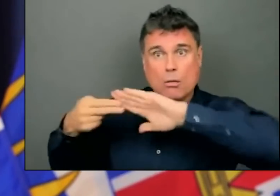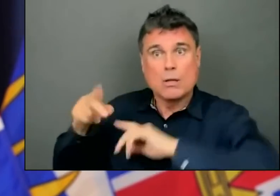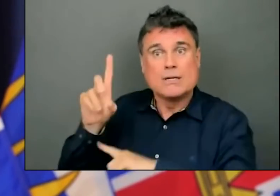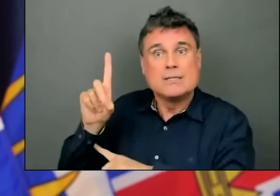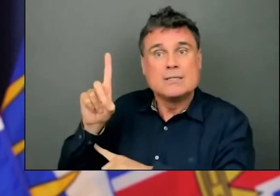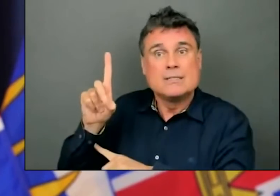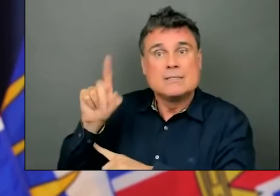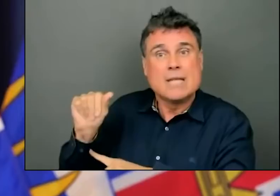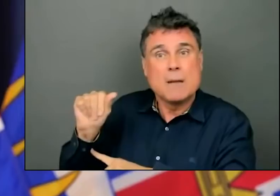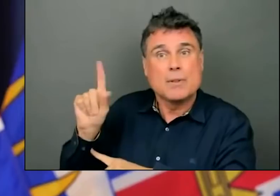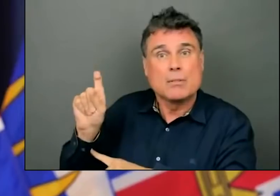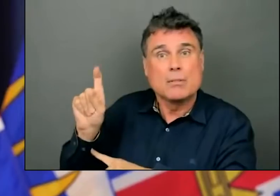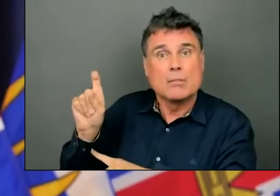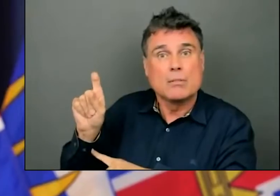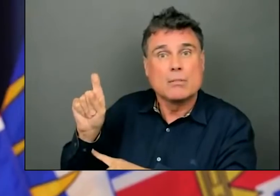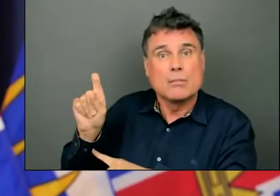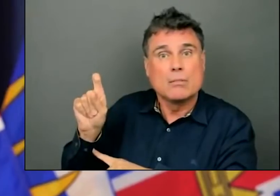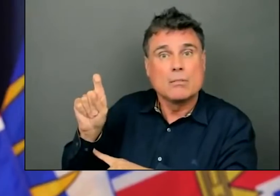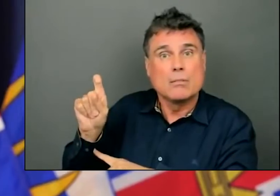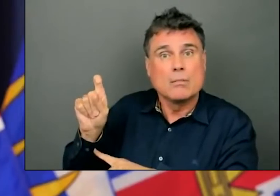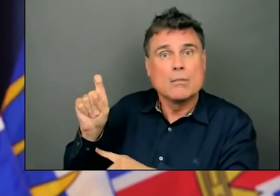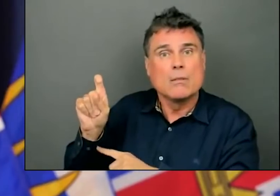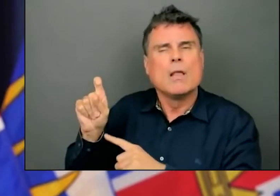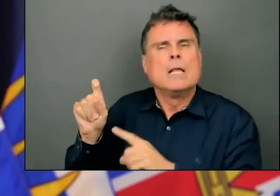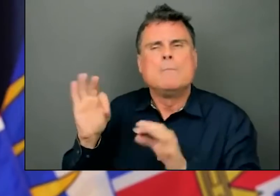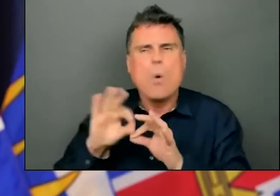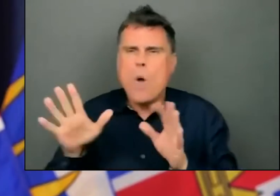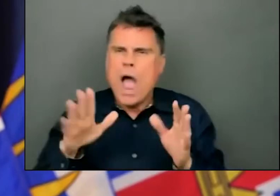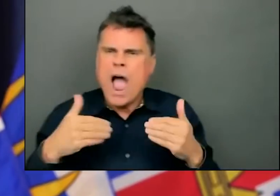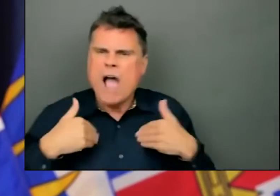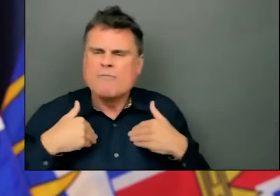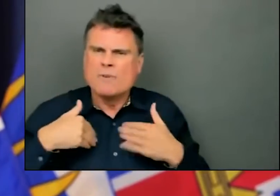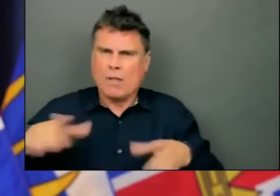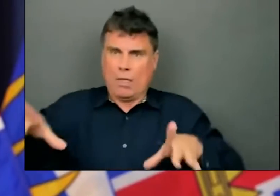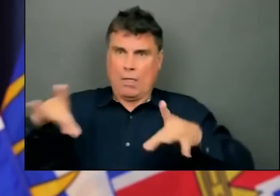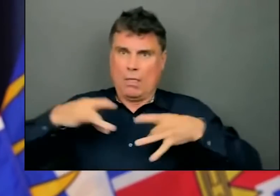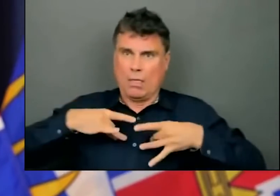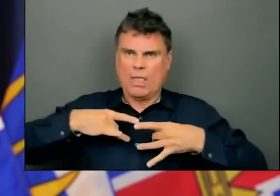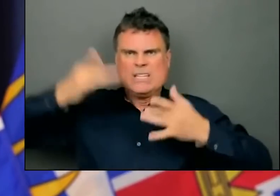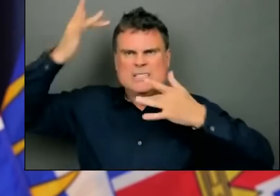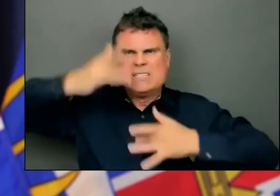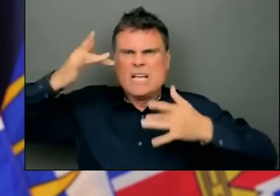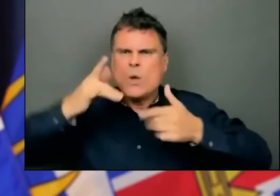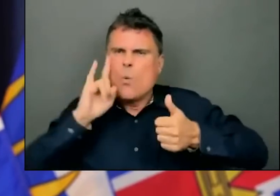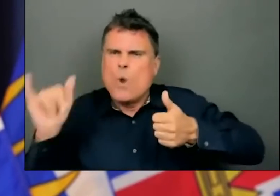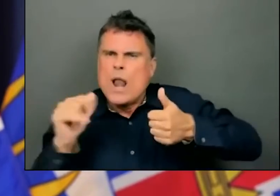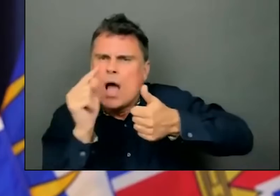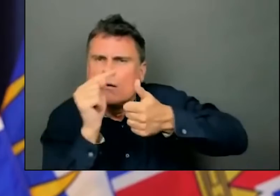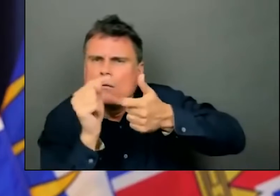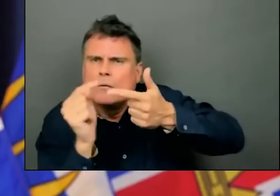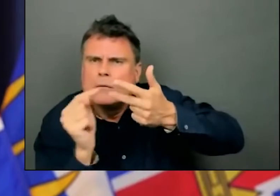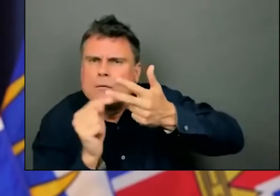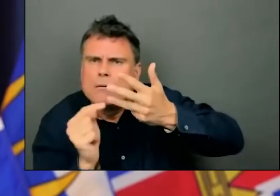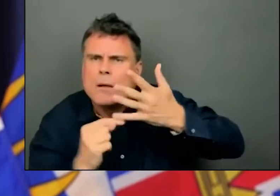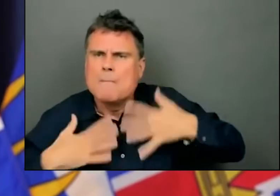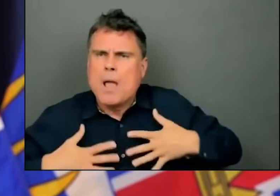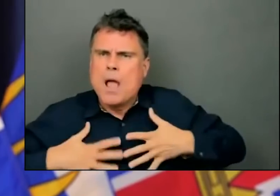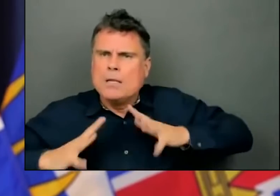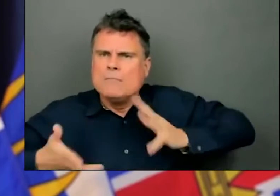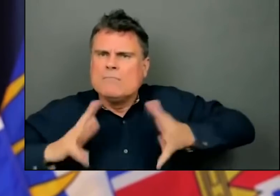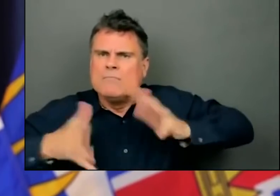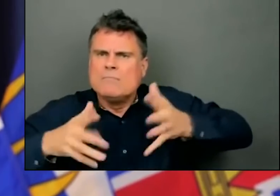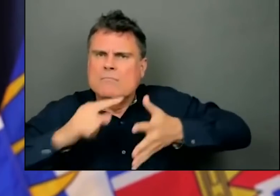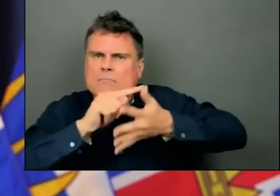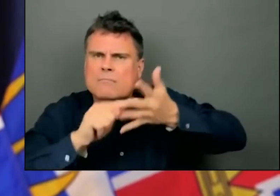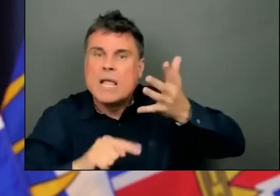has. And it would depend on the circumstances that they have. So if somebody for work, for